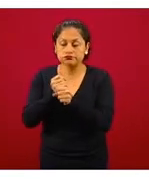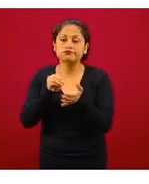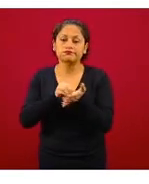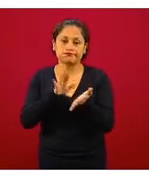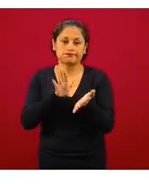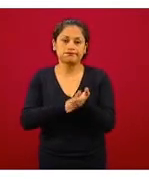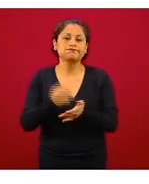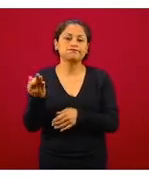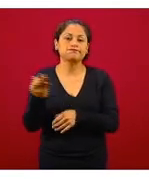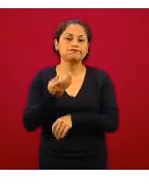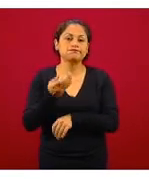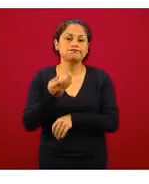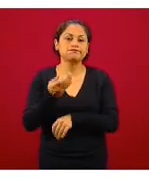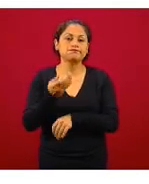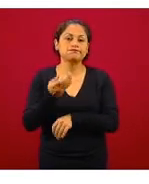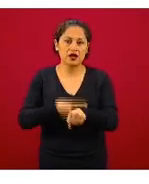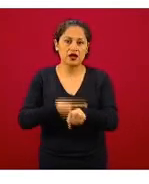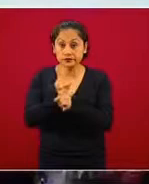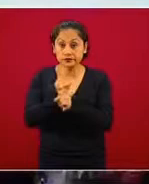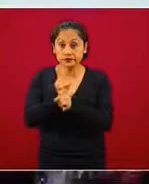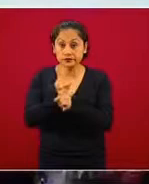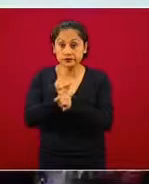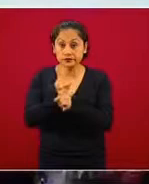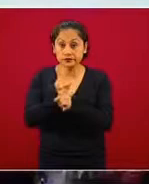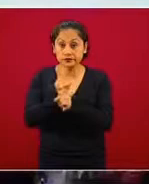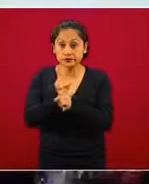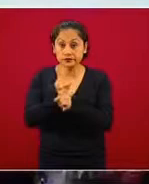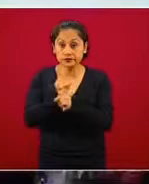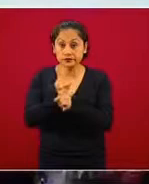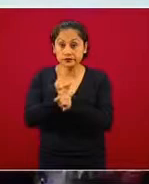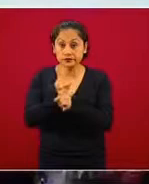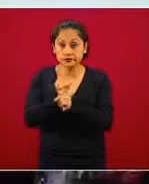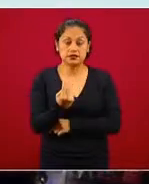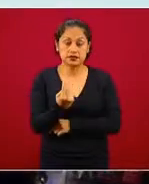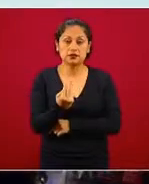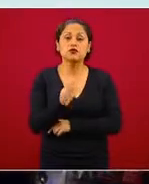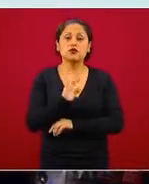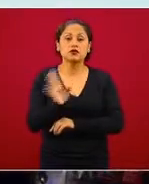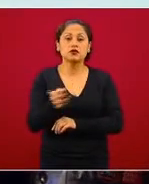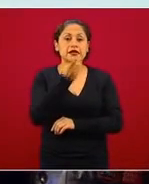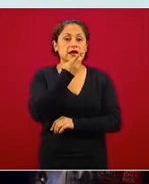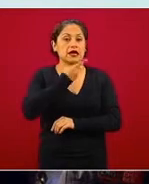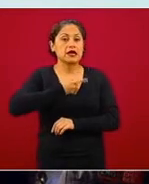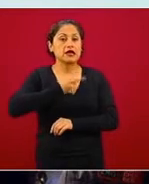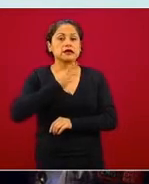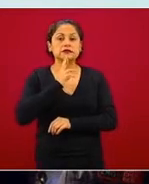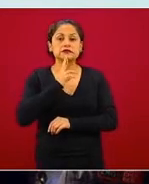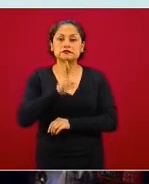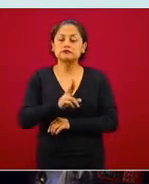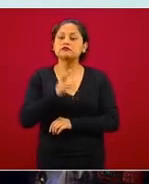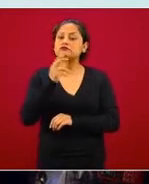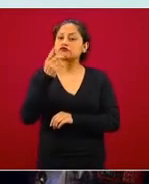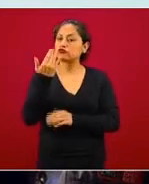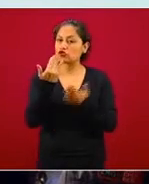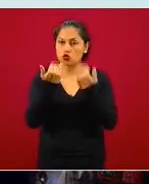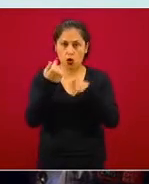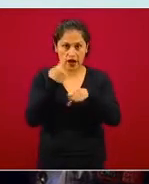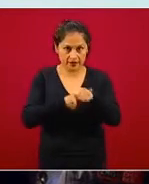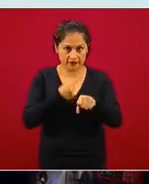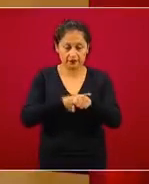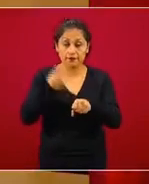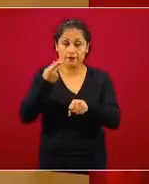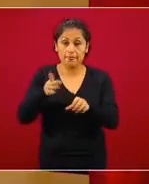particles that could infect people. Our clinical units, our hospitals are really areas that are high